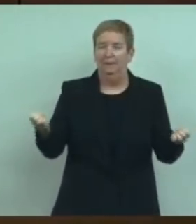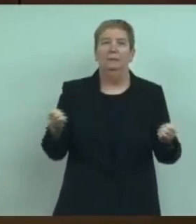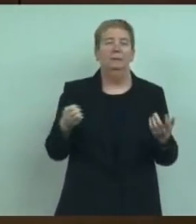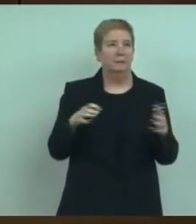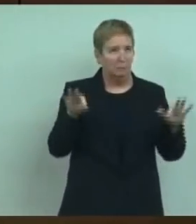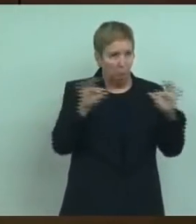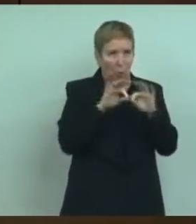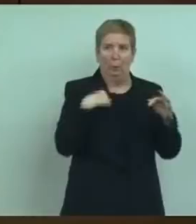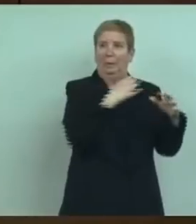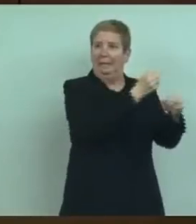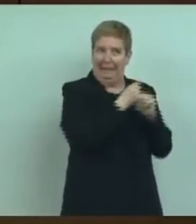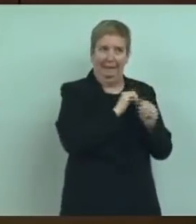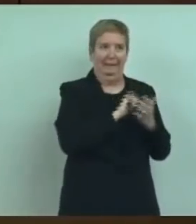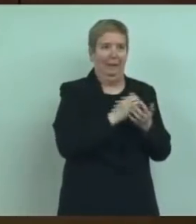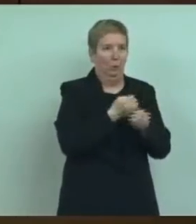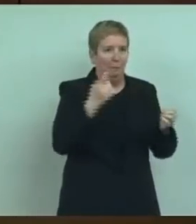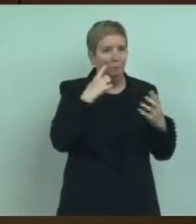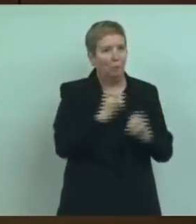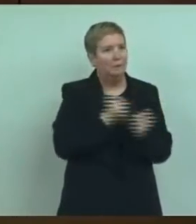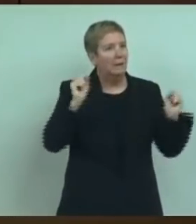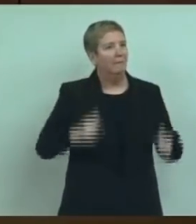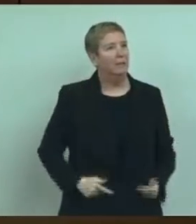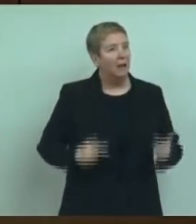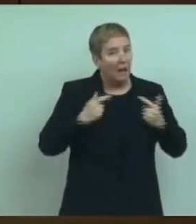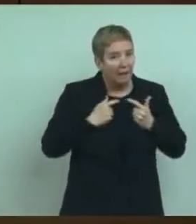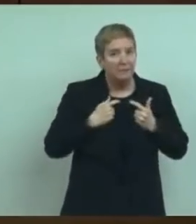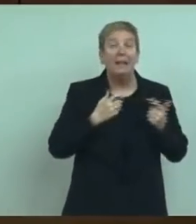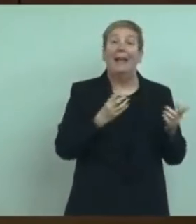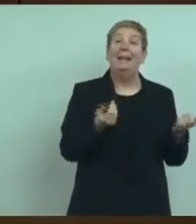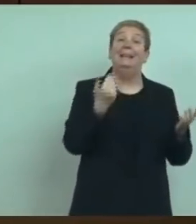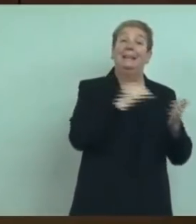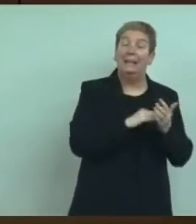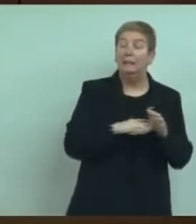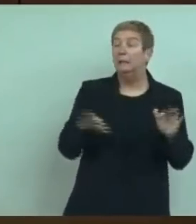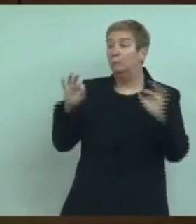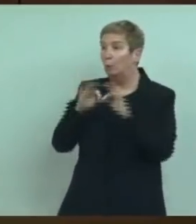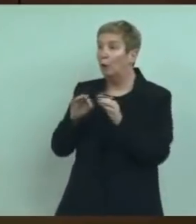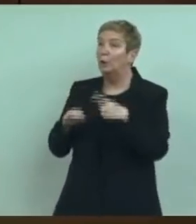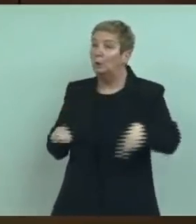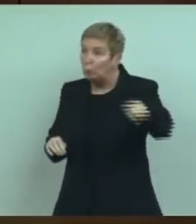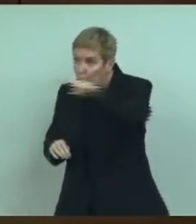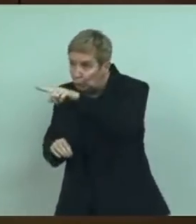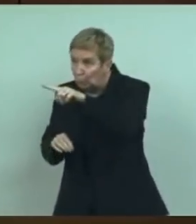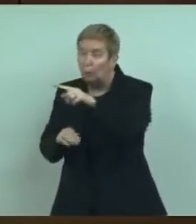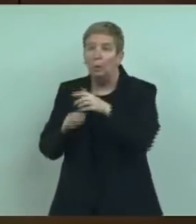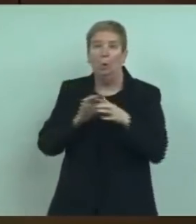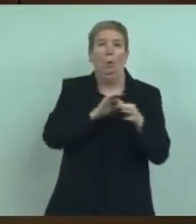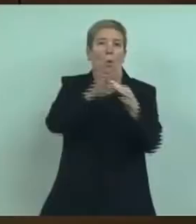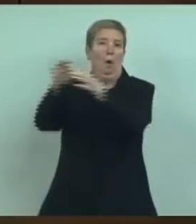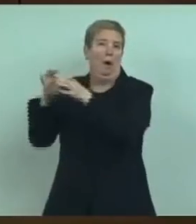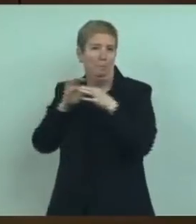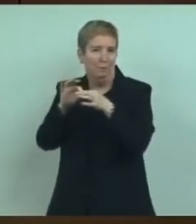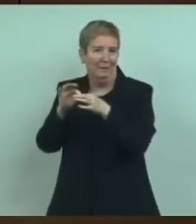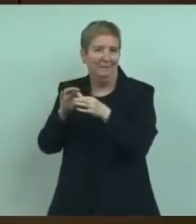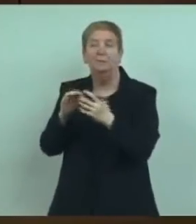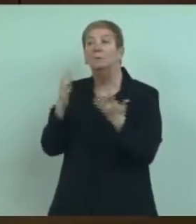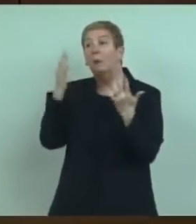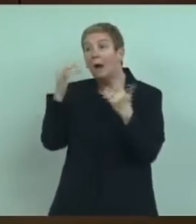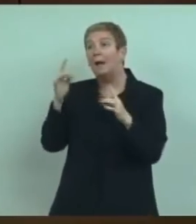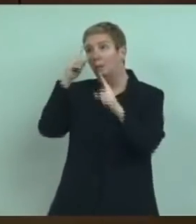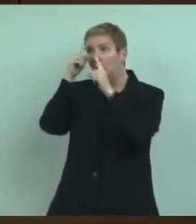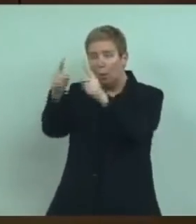life-saving equipment, but B, that you do your part to make sure that not as many New Mexicans will need